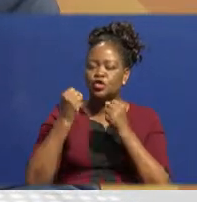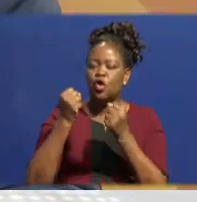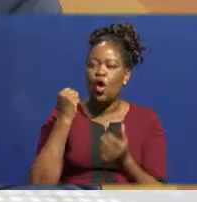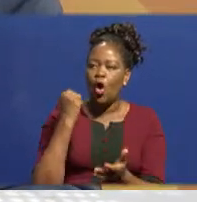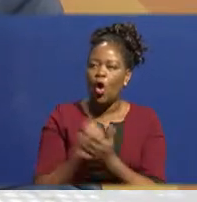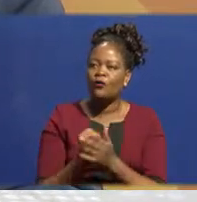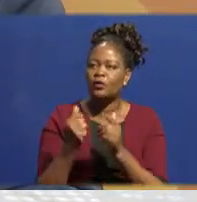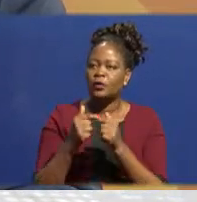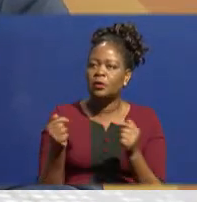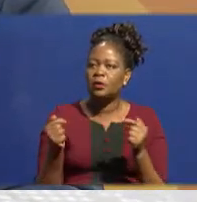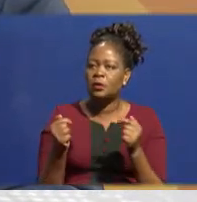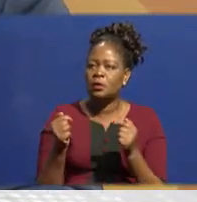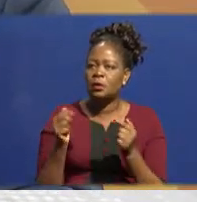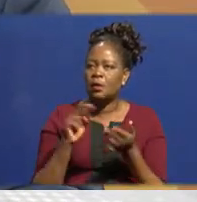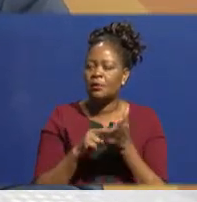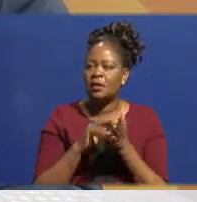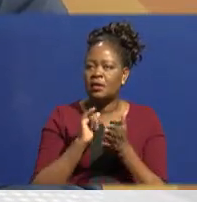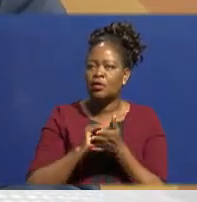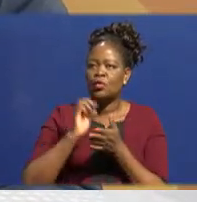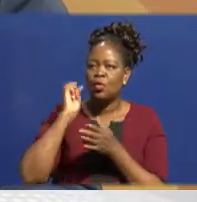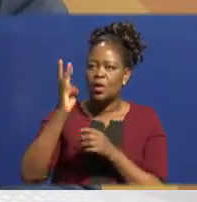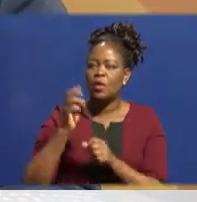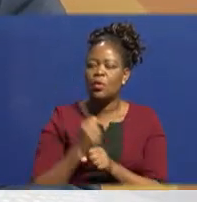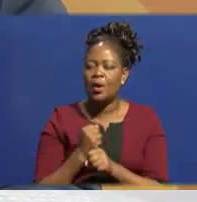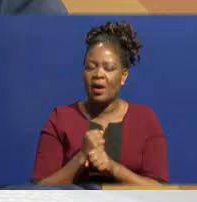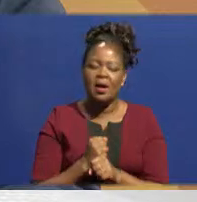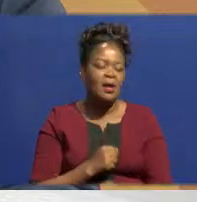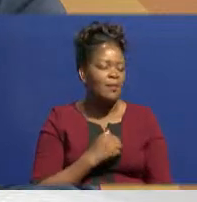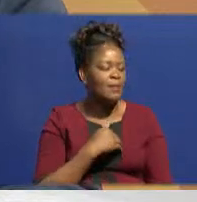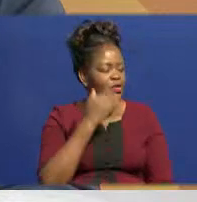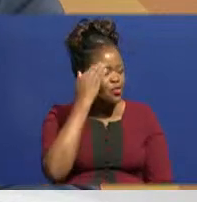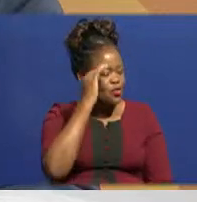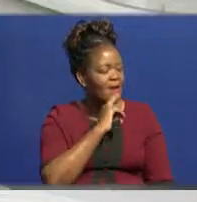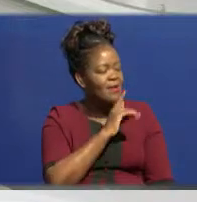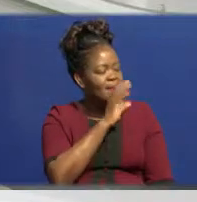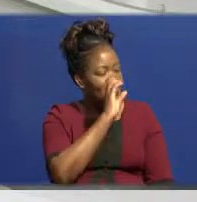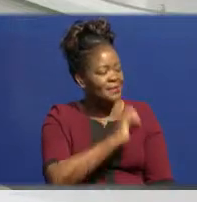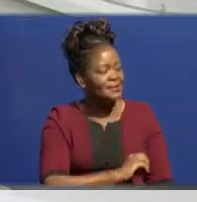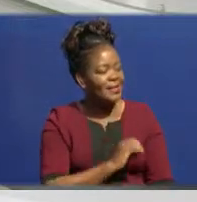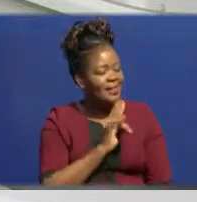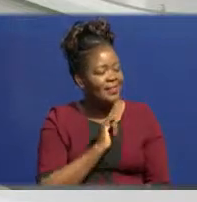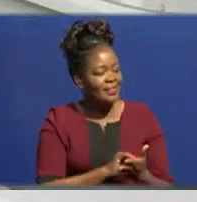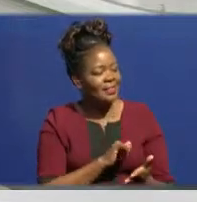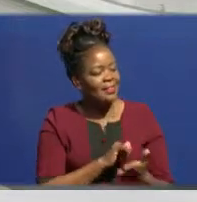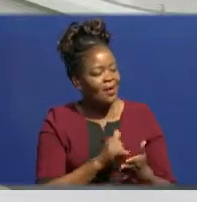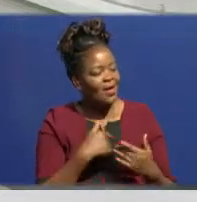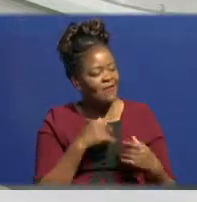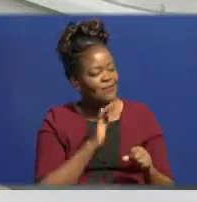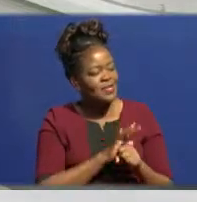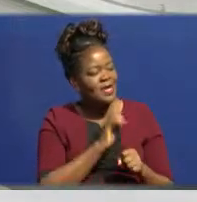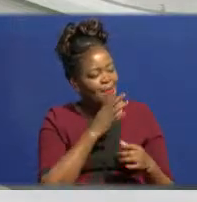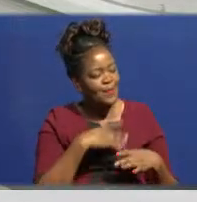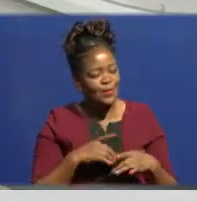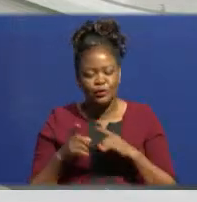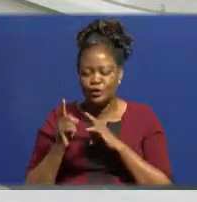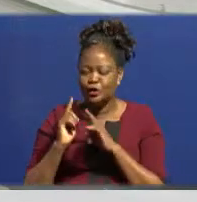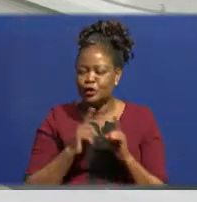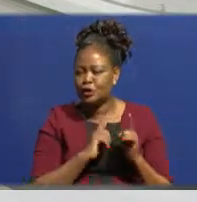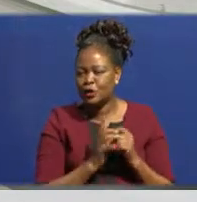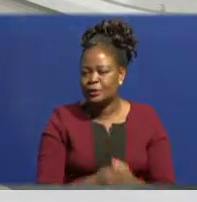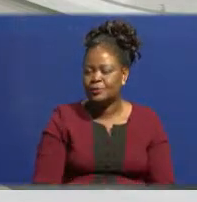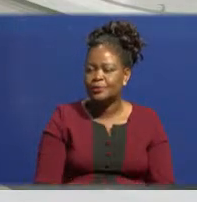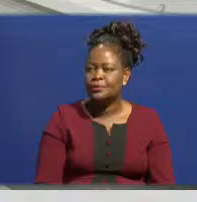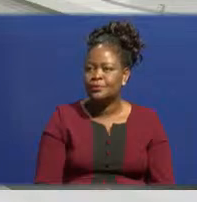opposition, it means we are going to have 100% counter-checking the performance of the